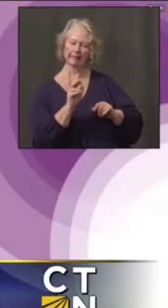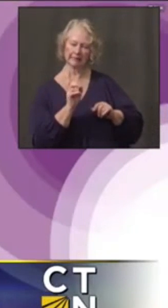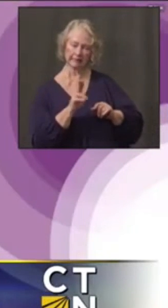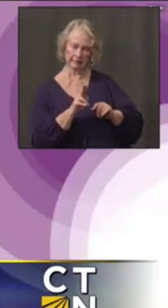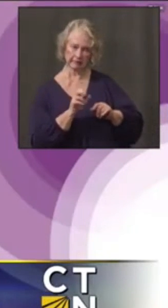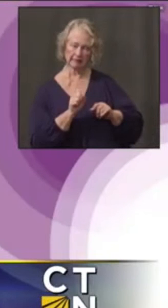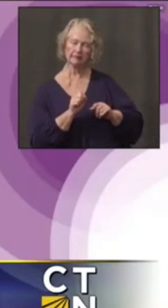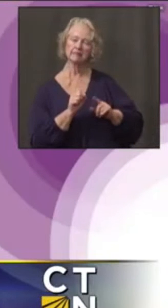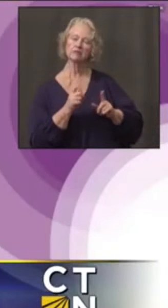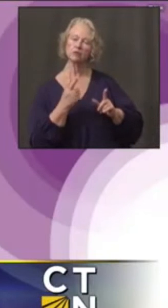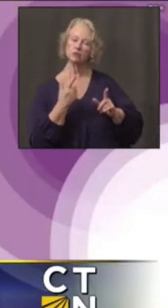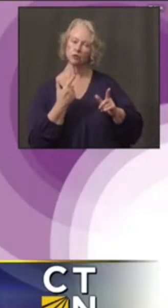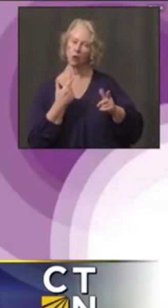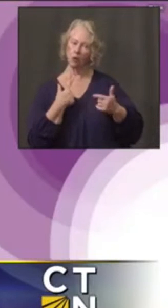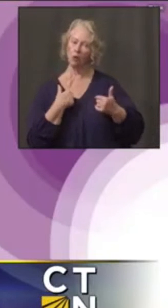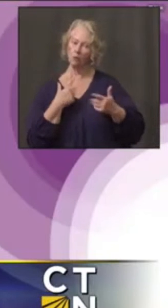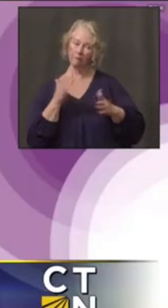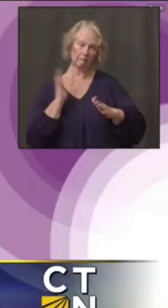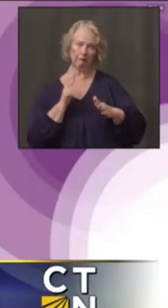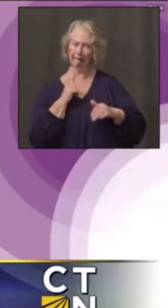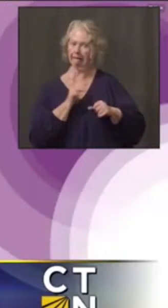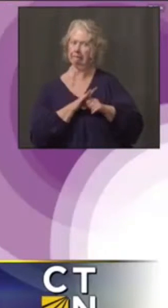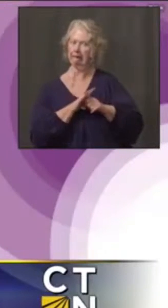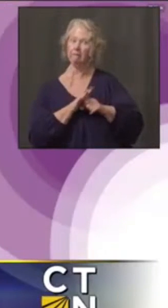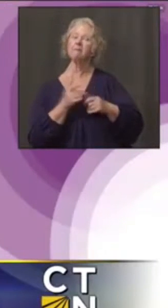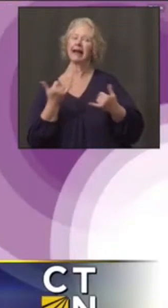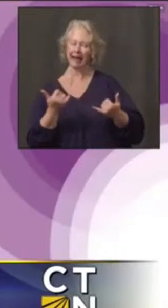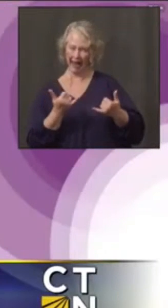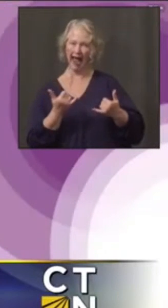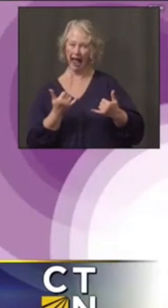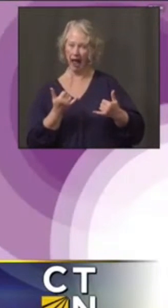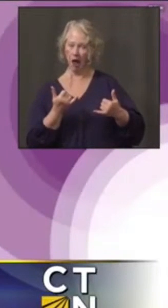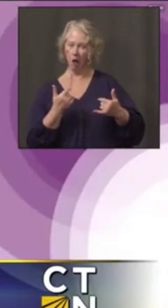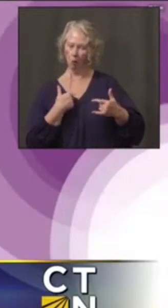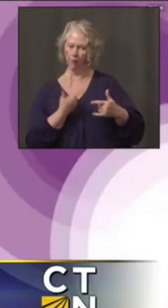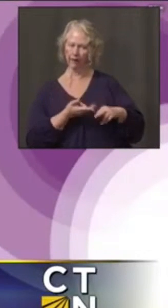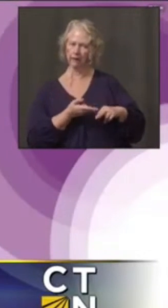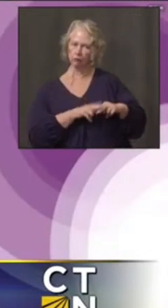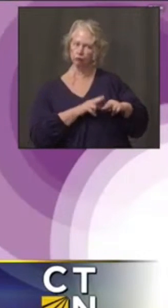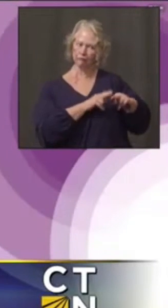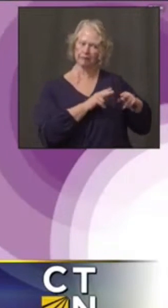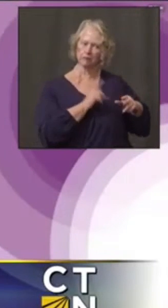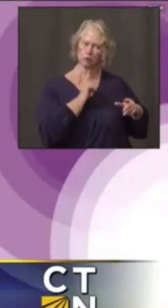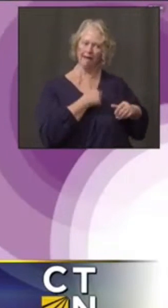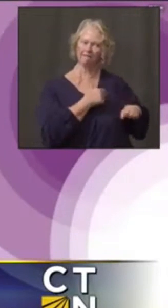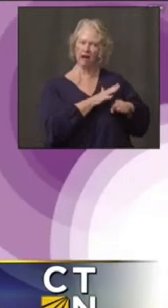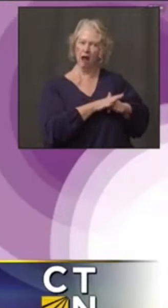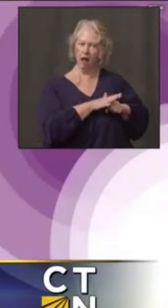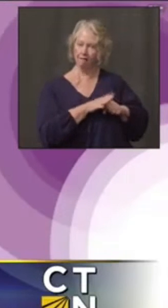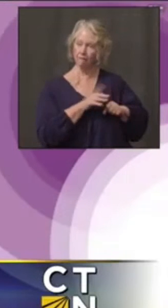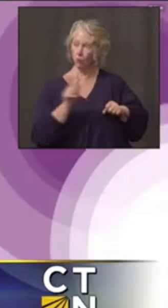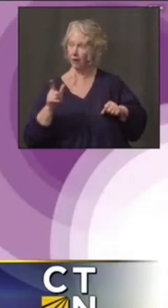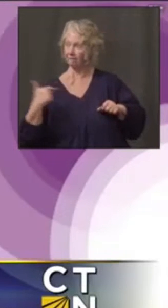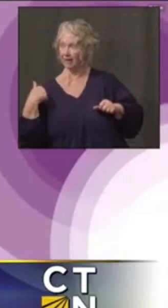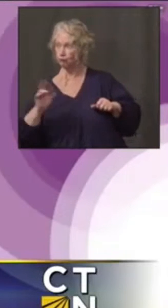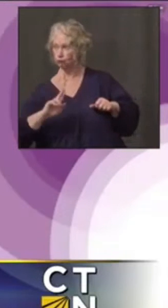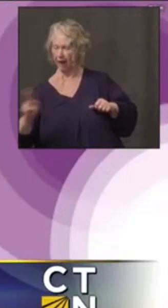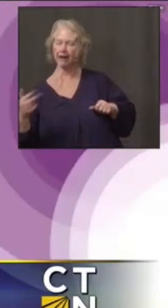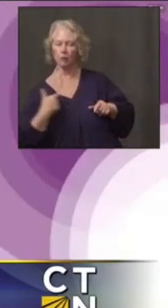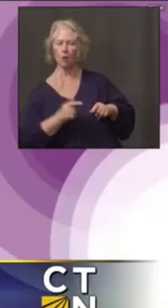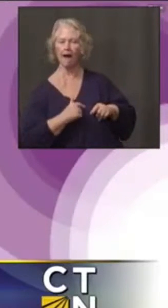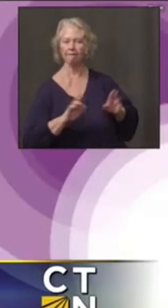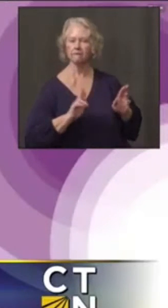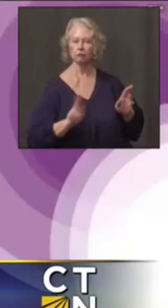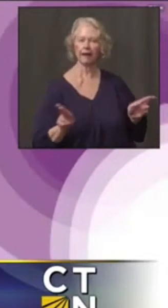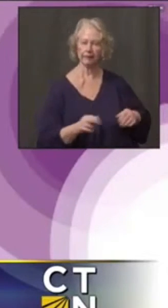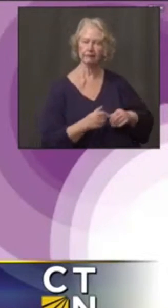thousands, but now we do, or we will by the time the vaccine is available. And the other hospitals are responding accordingly as